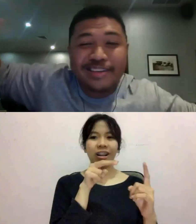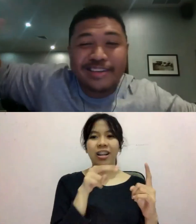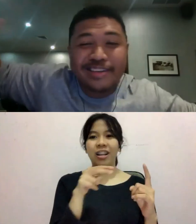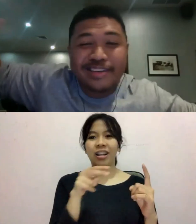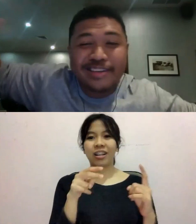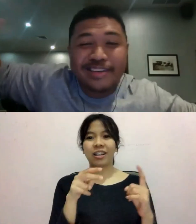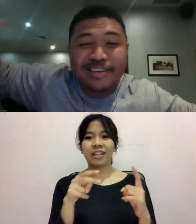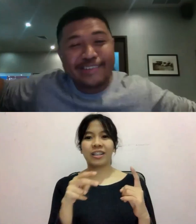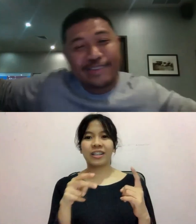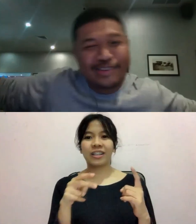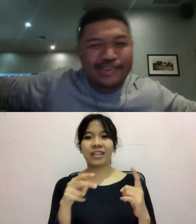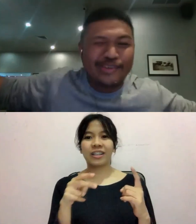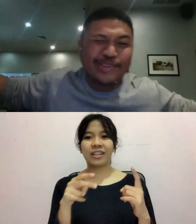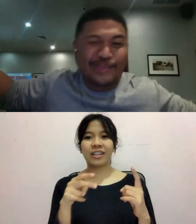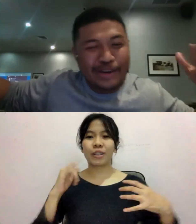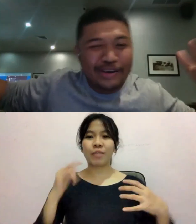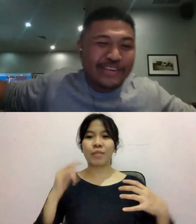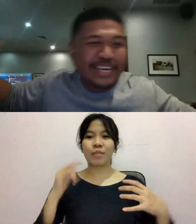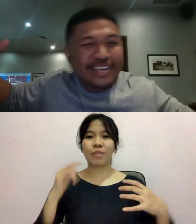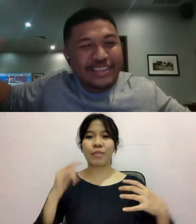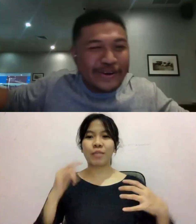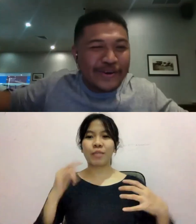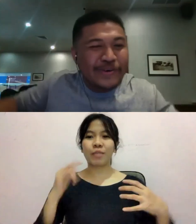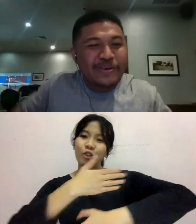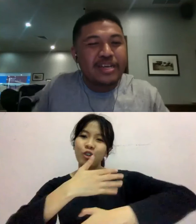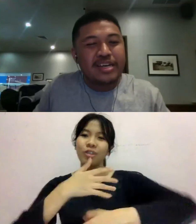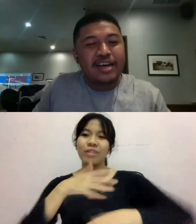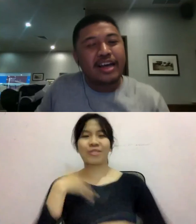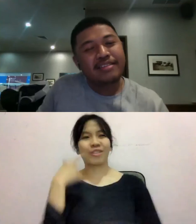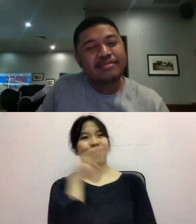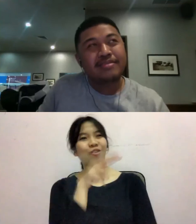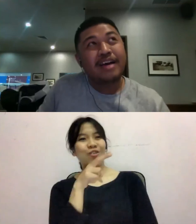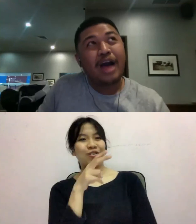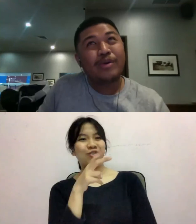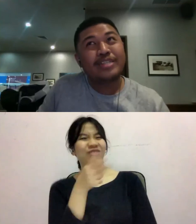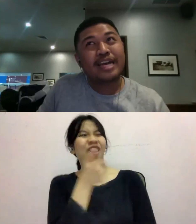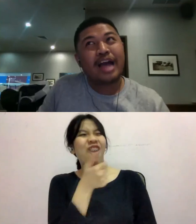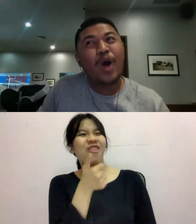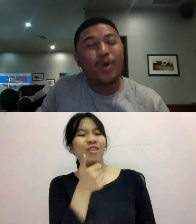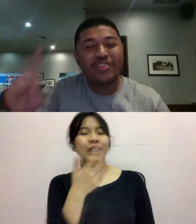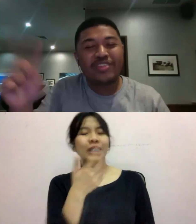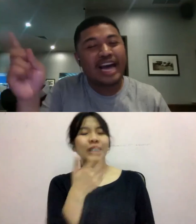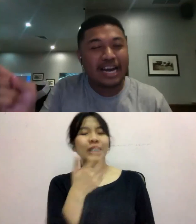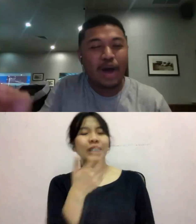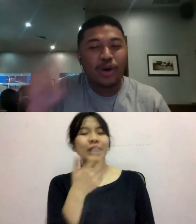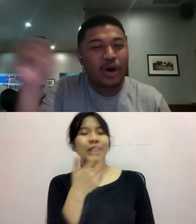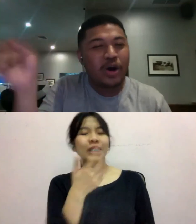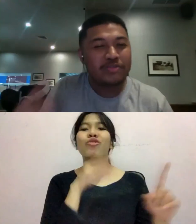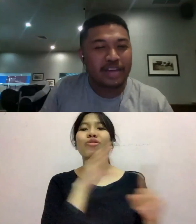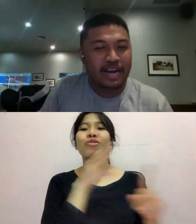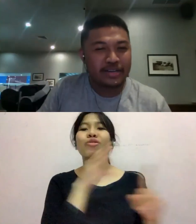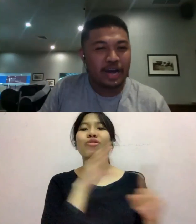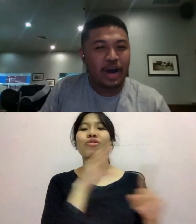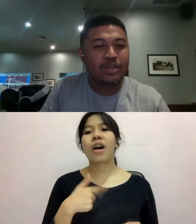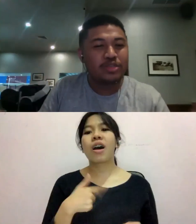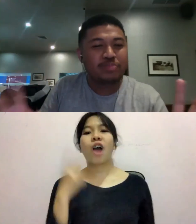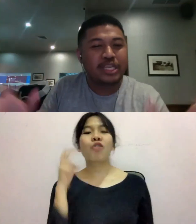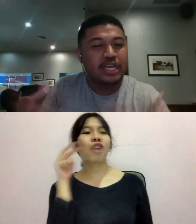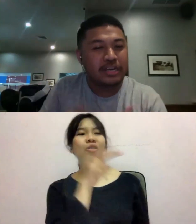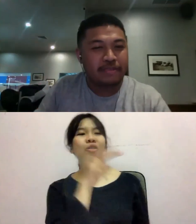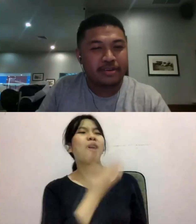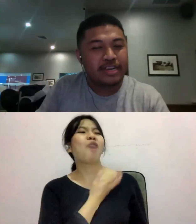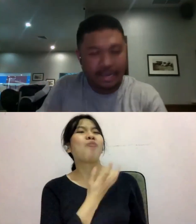hugging to each other, looks so loving, you know. And I was like, I want that. I want all of that. You know, I want to be